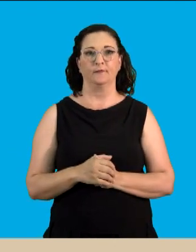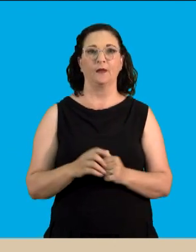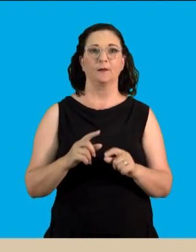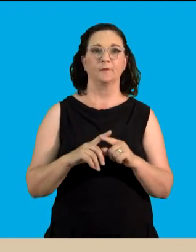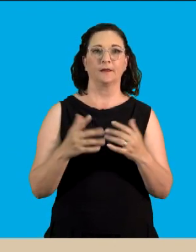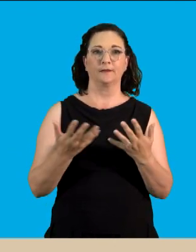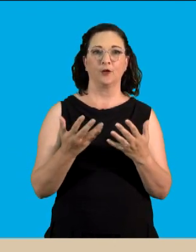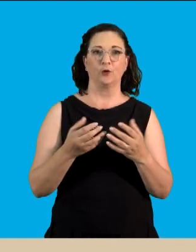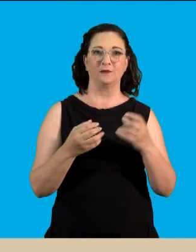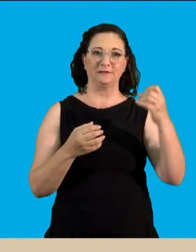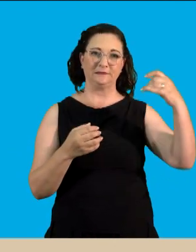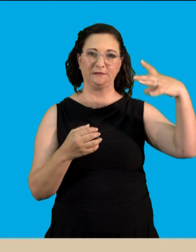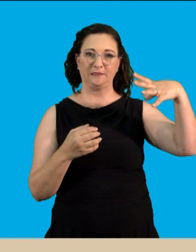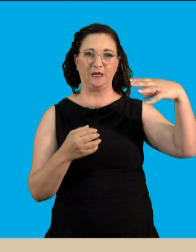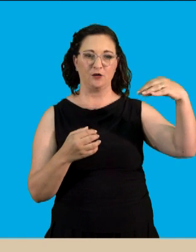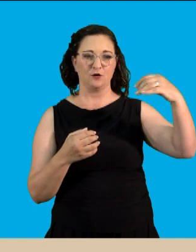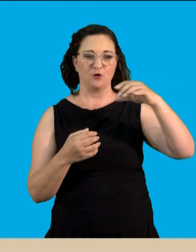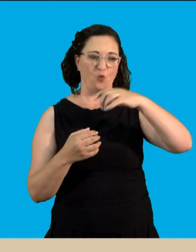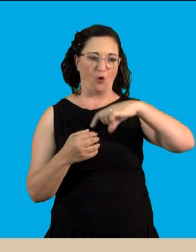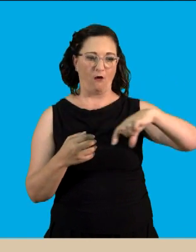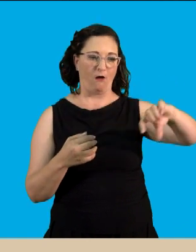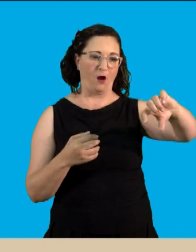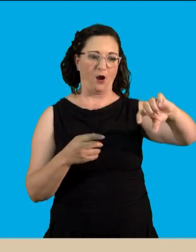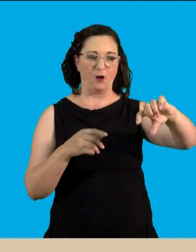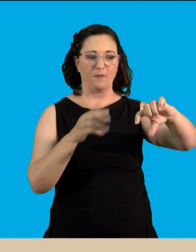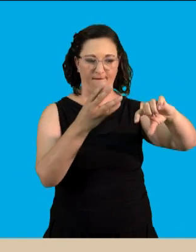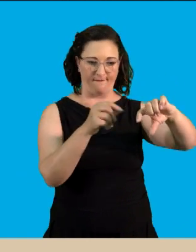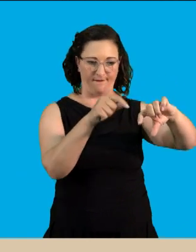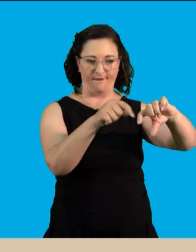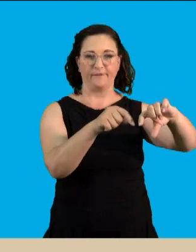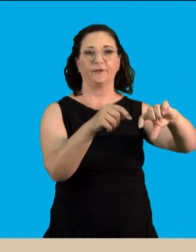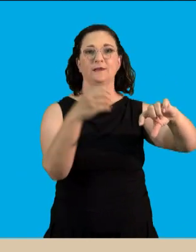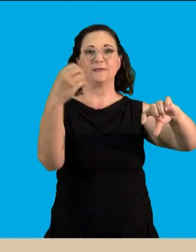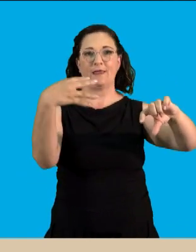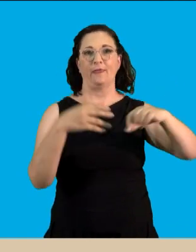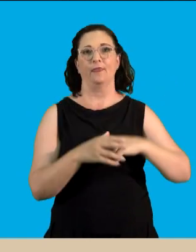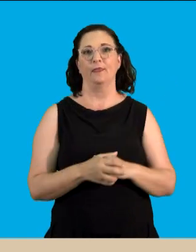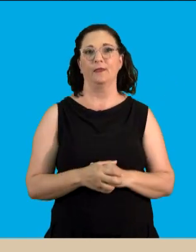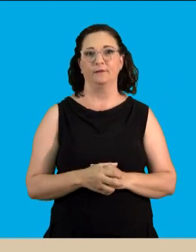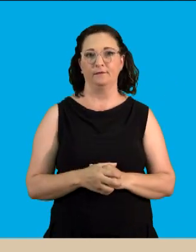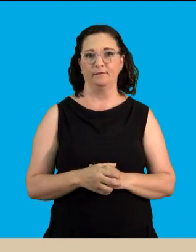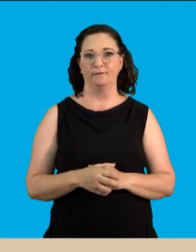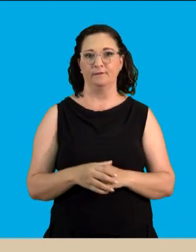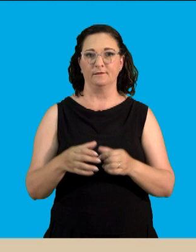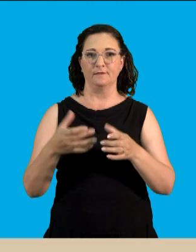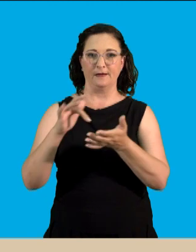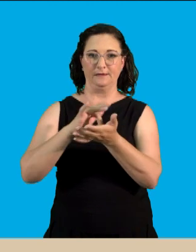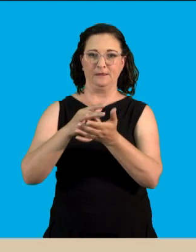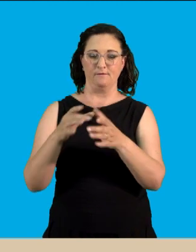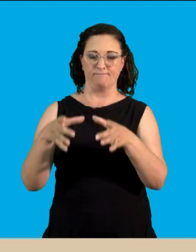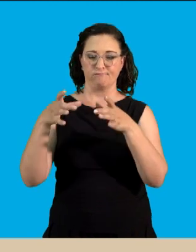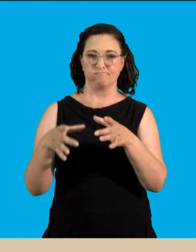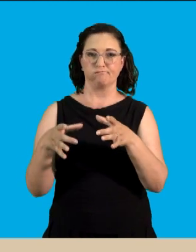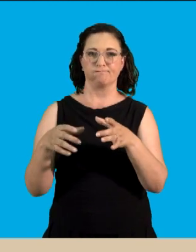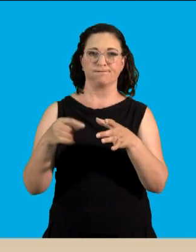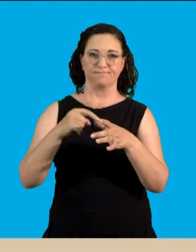is located there in one of the spiral arms, and we have our bulge there, which is found in the